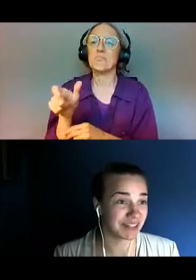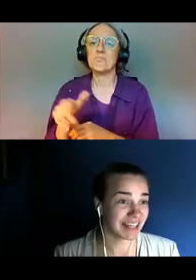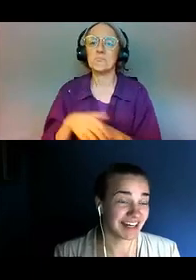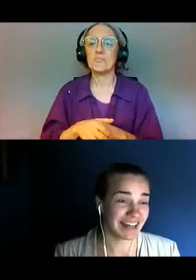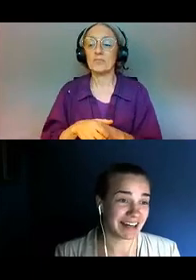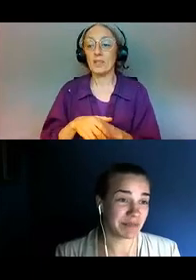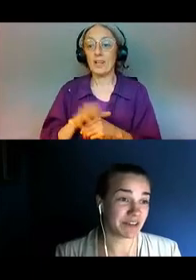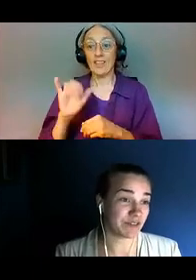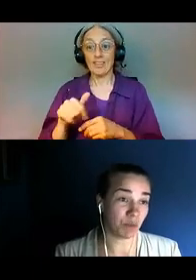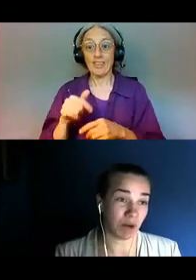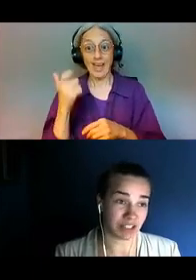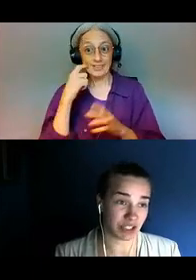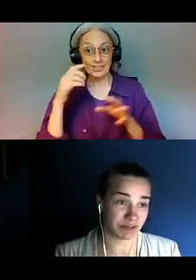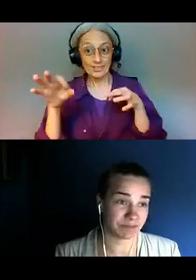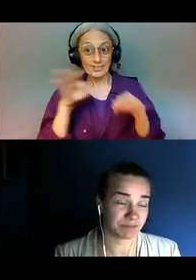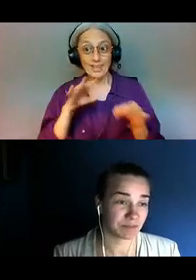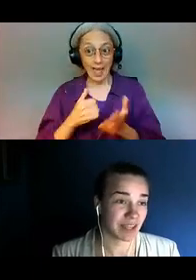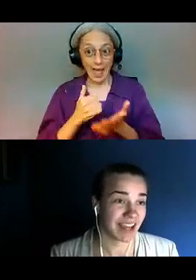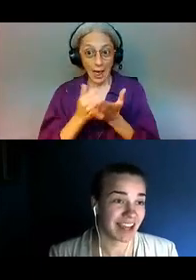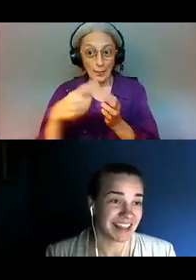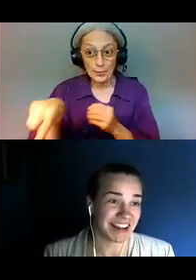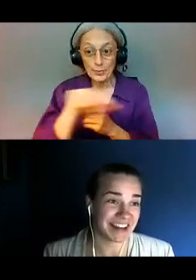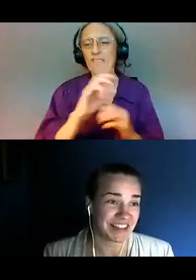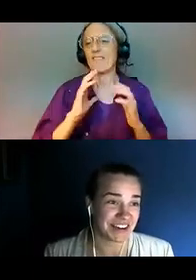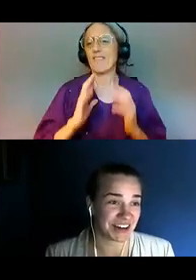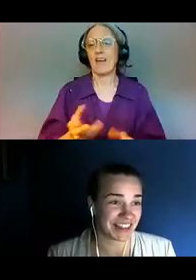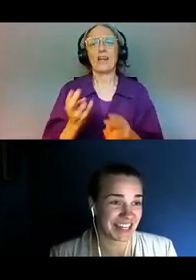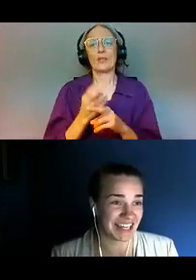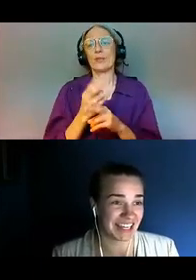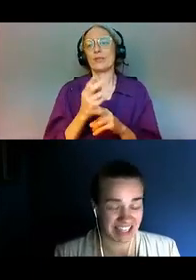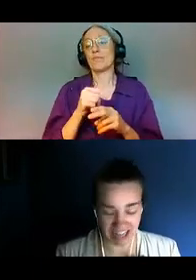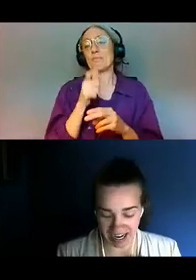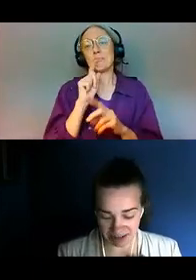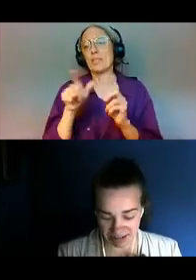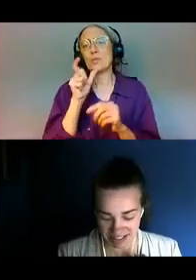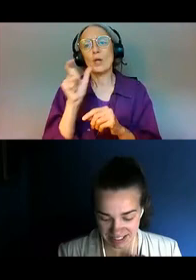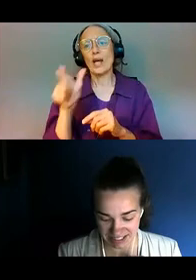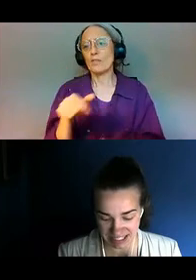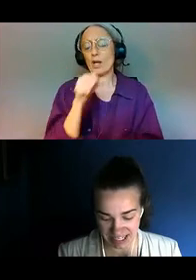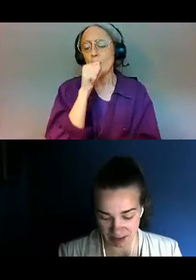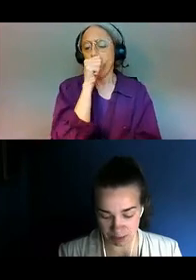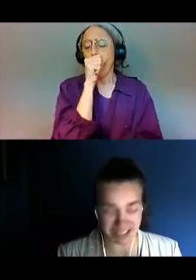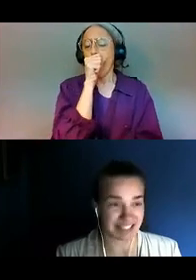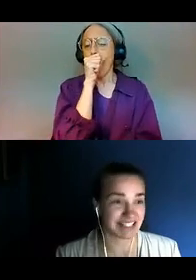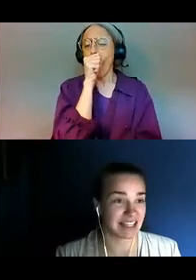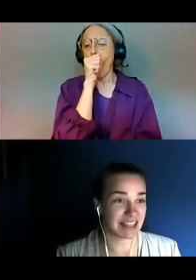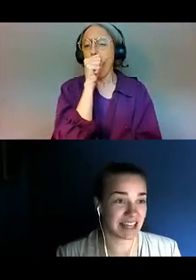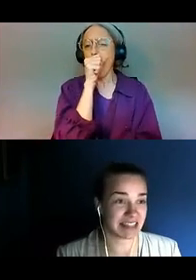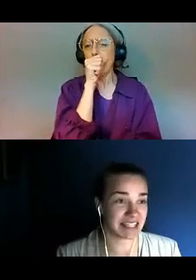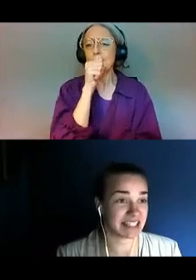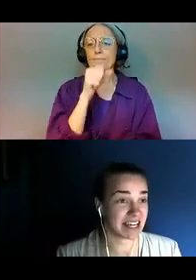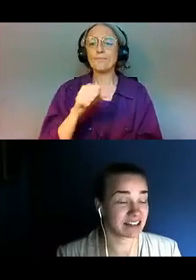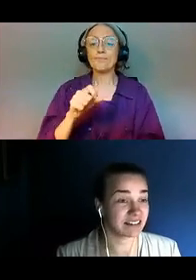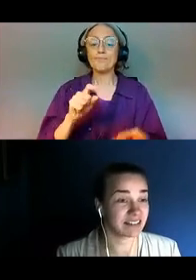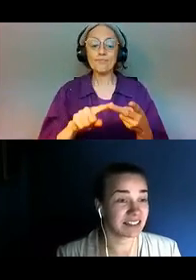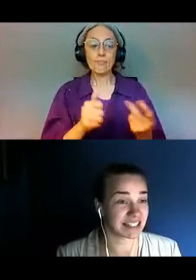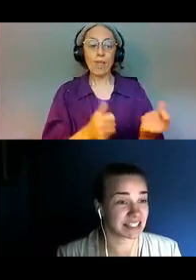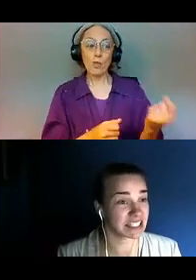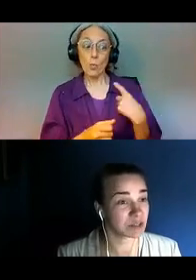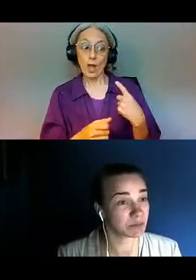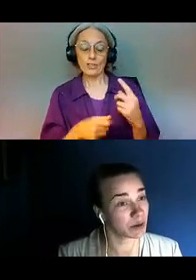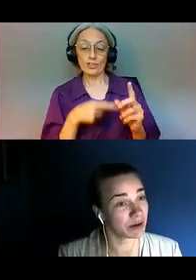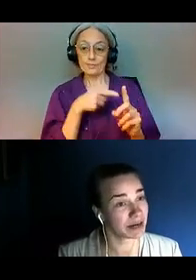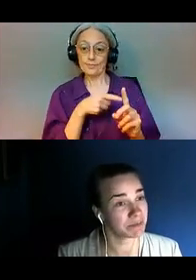to you, if you want to. Another thing I was seeing was that the